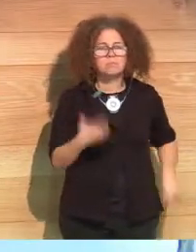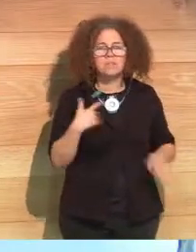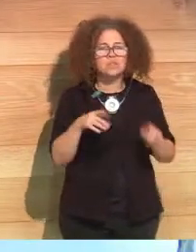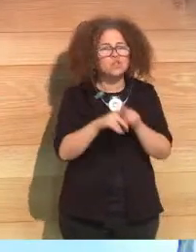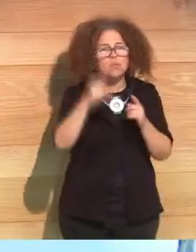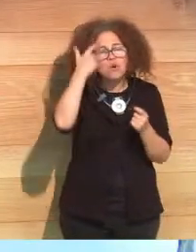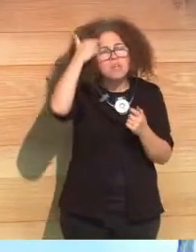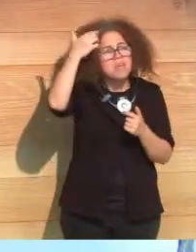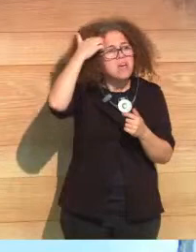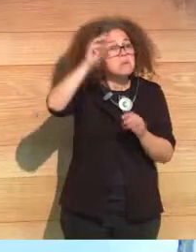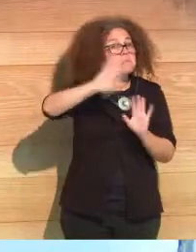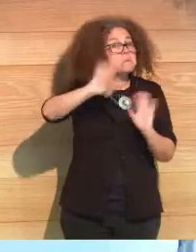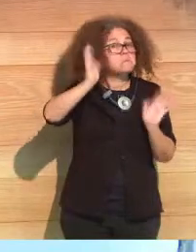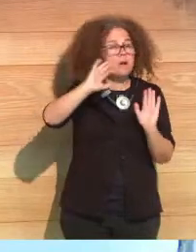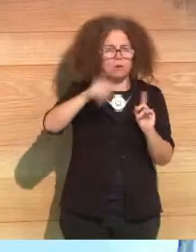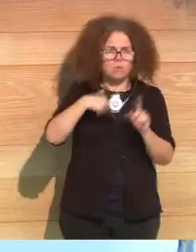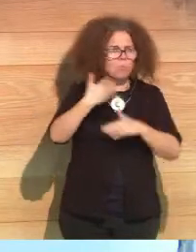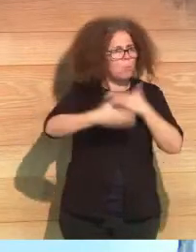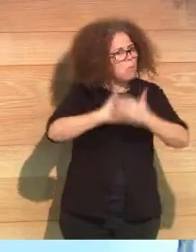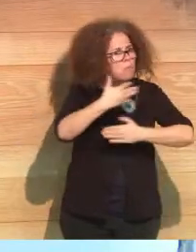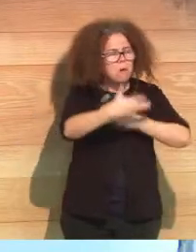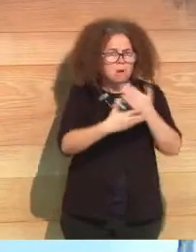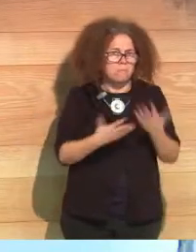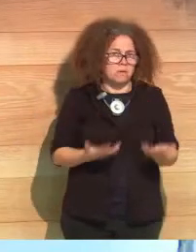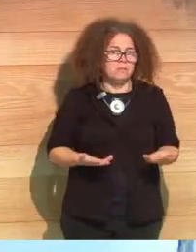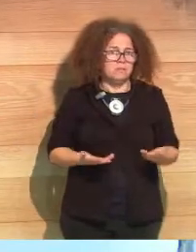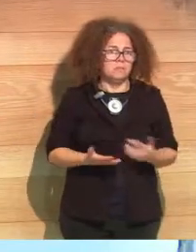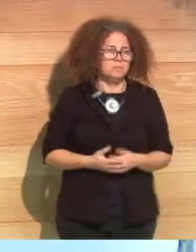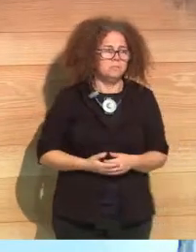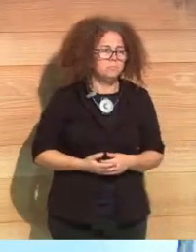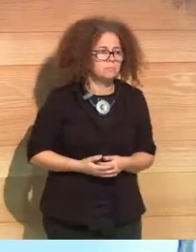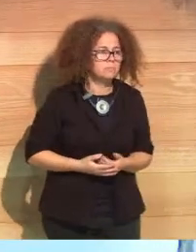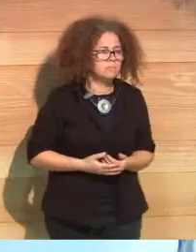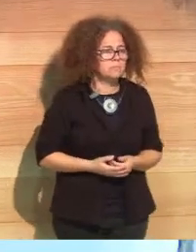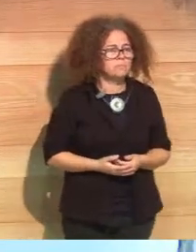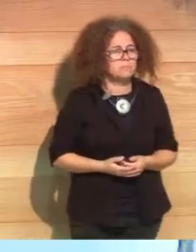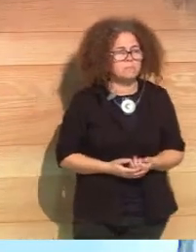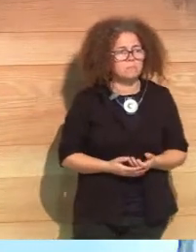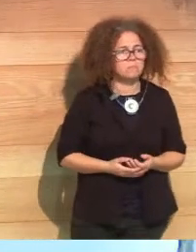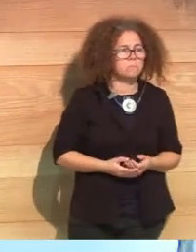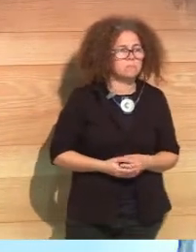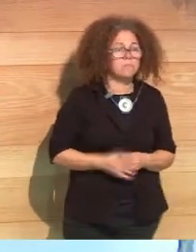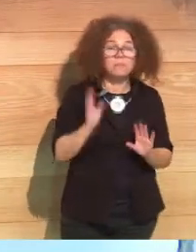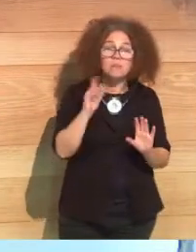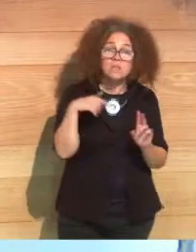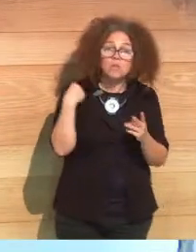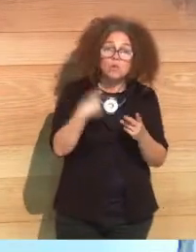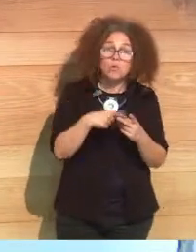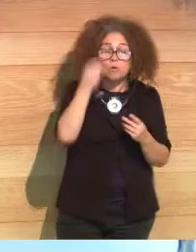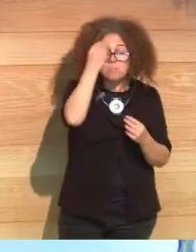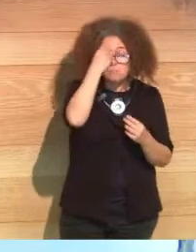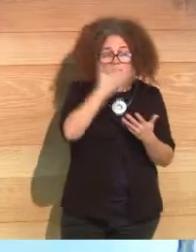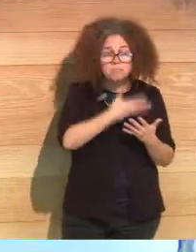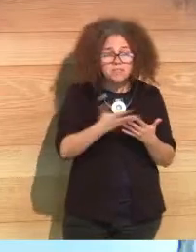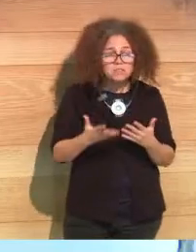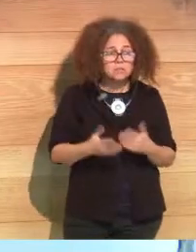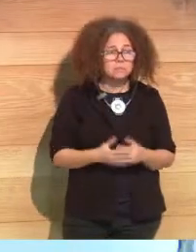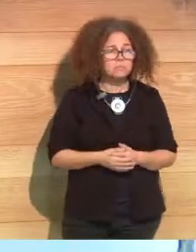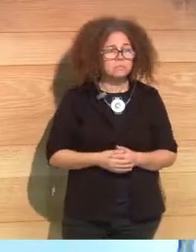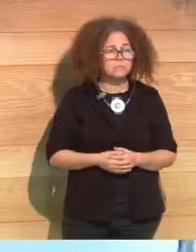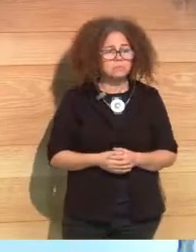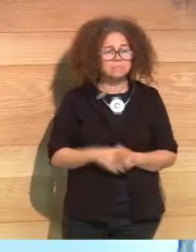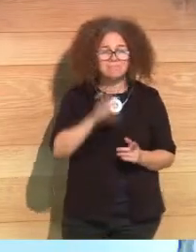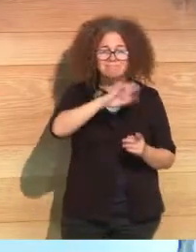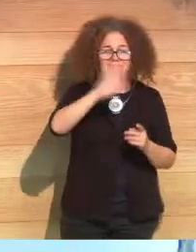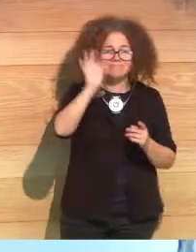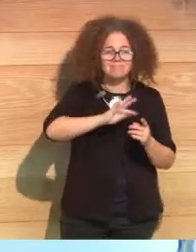the world. And then I think this kind of led us to this final installation that you're going to see